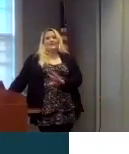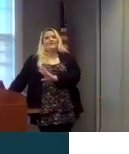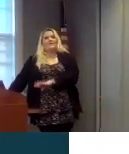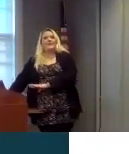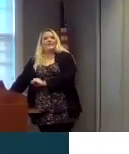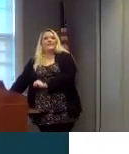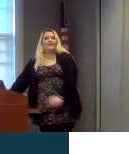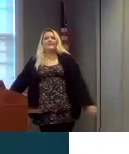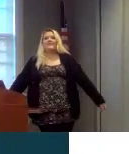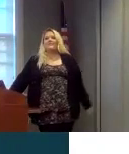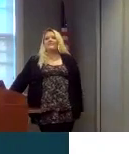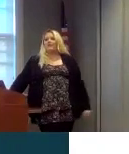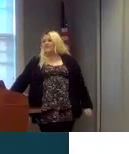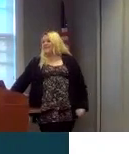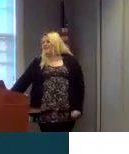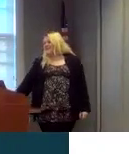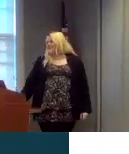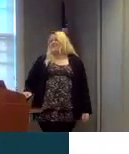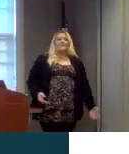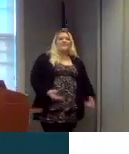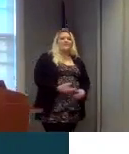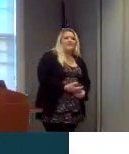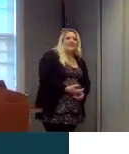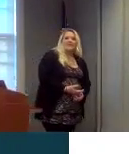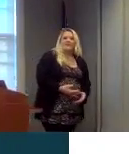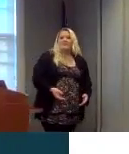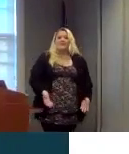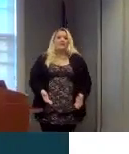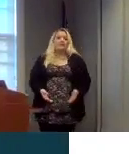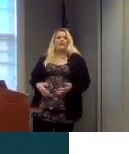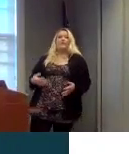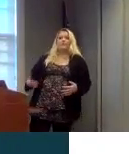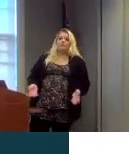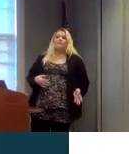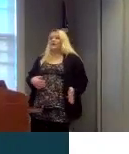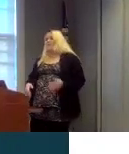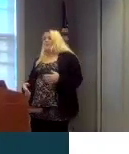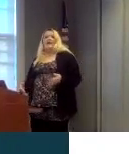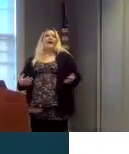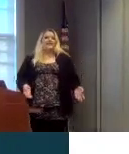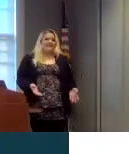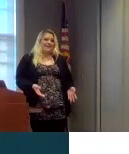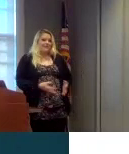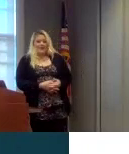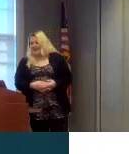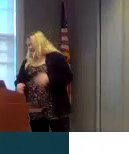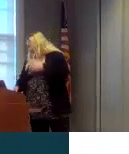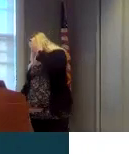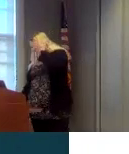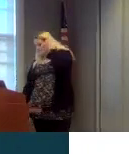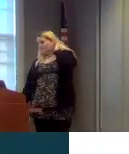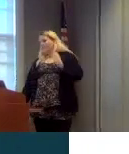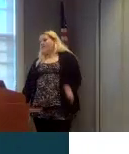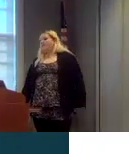honored to work with Dr. Fabiani on this project and be involved, and I'm very privileged to be here and be able to present for you some of what I did in our